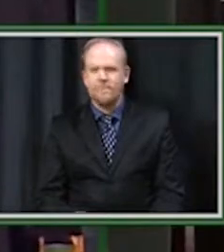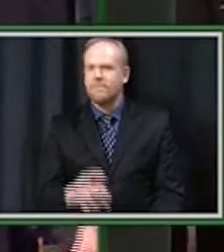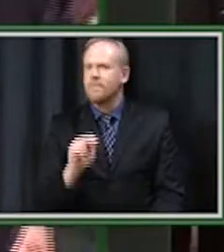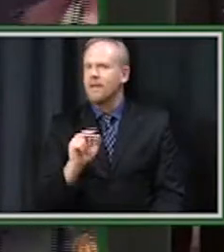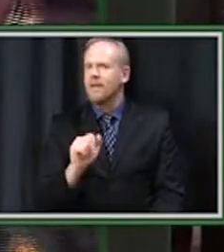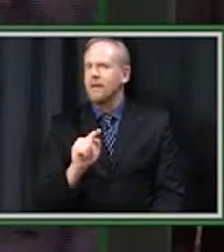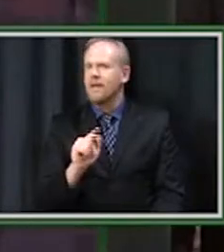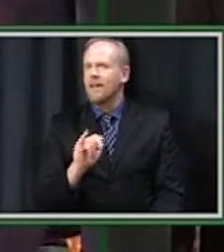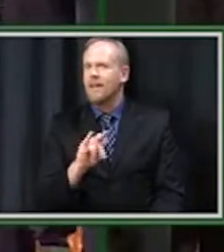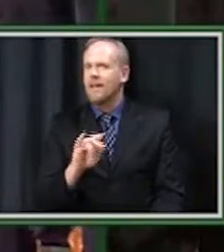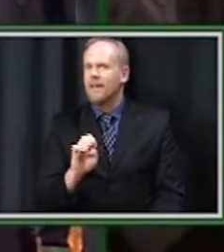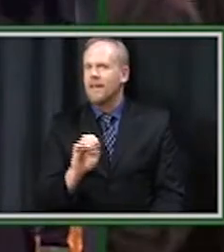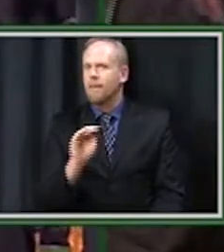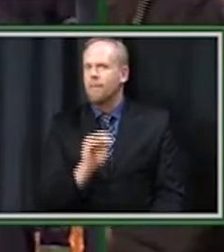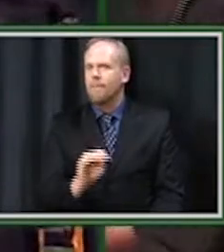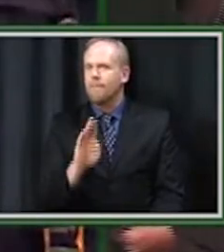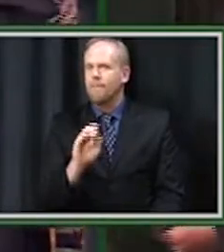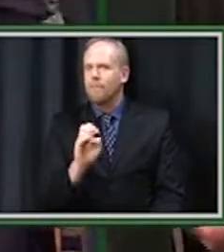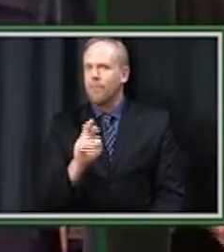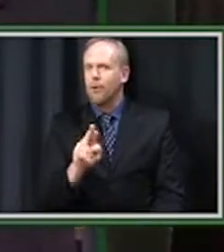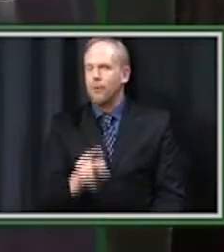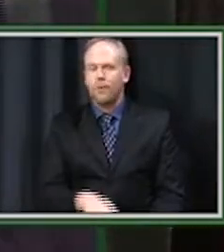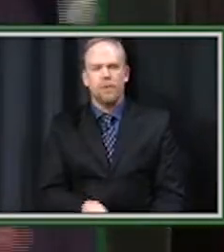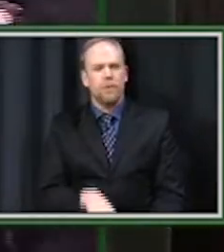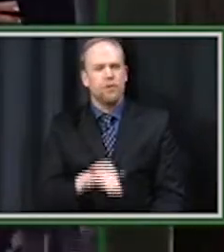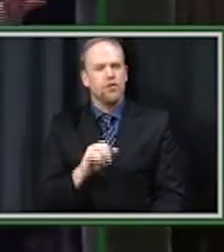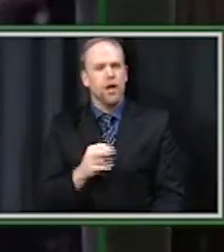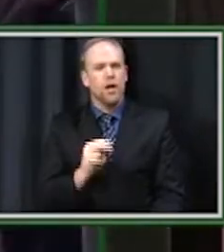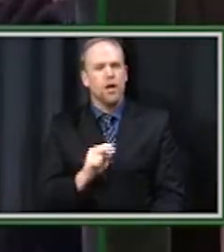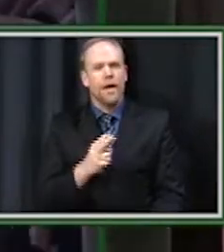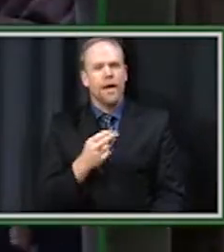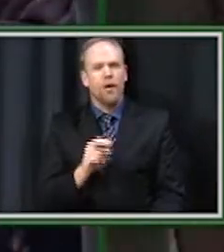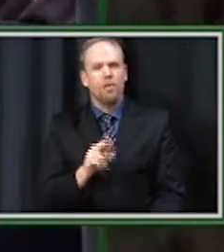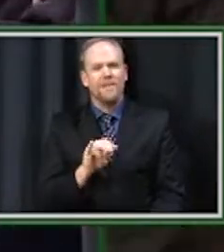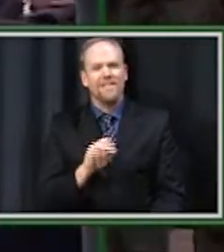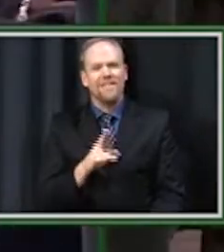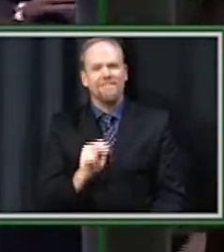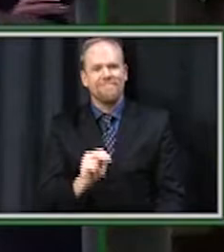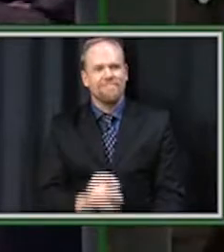Natalie Embert. John Harrison.